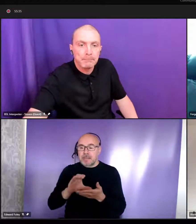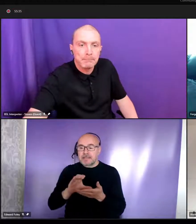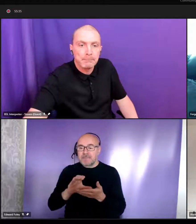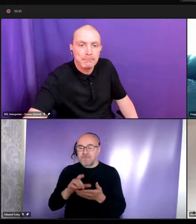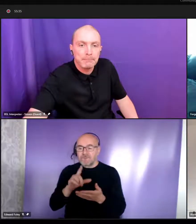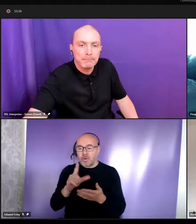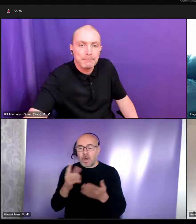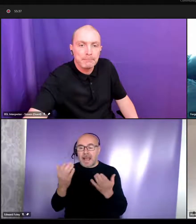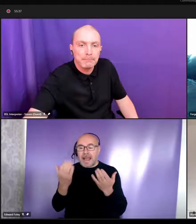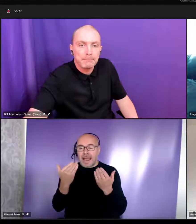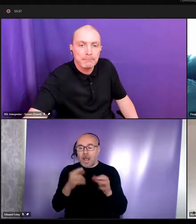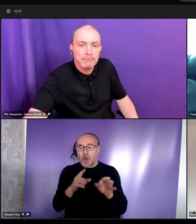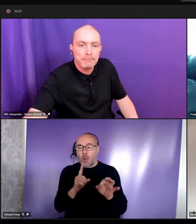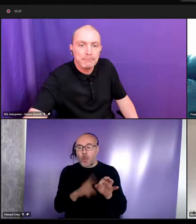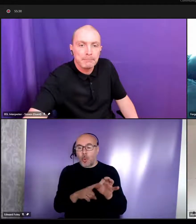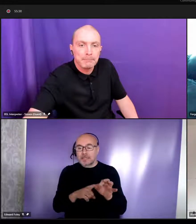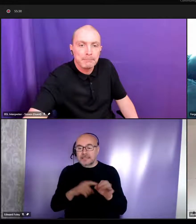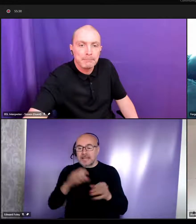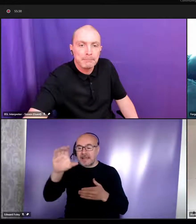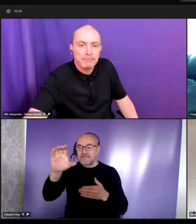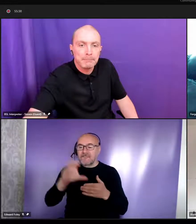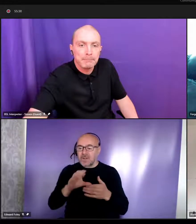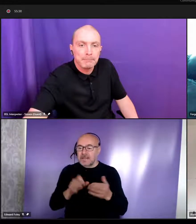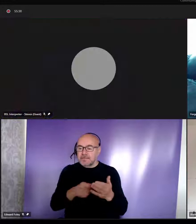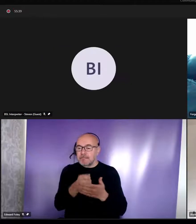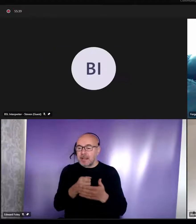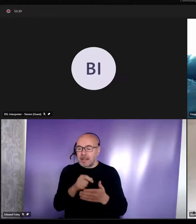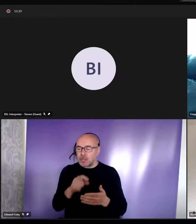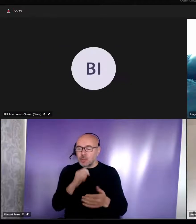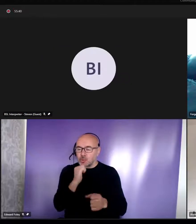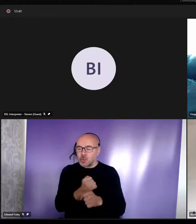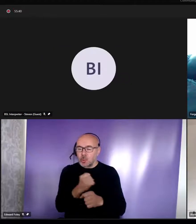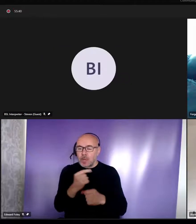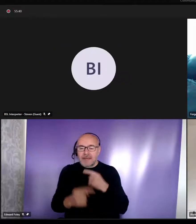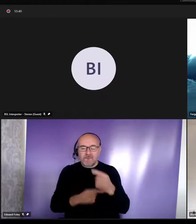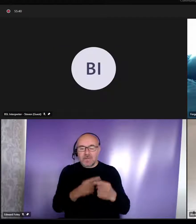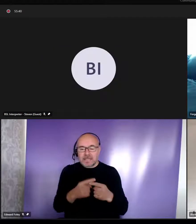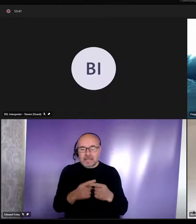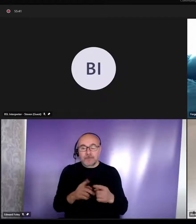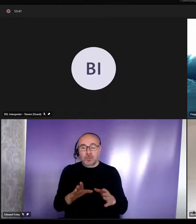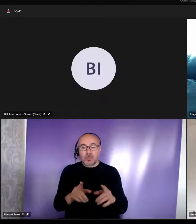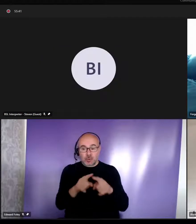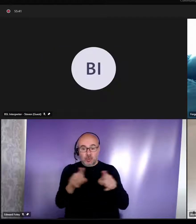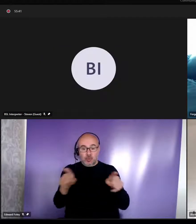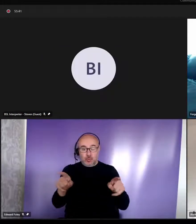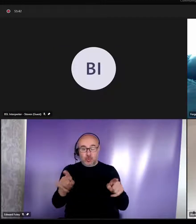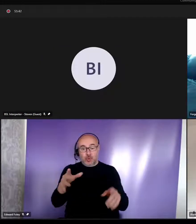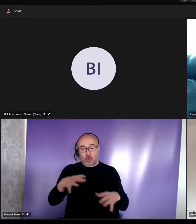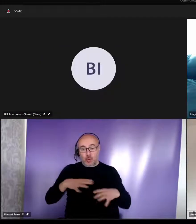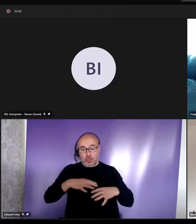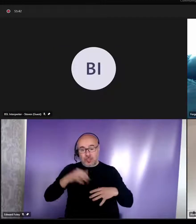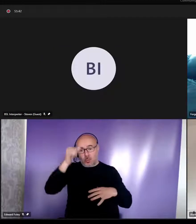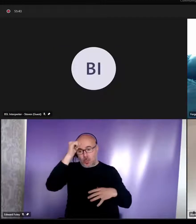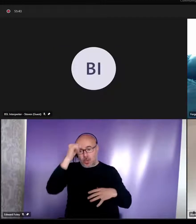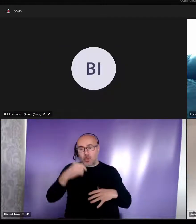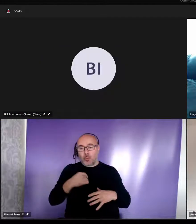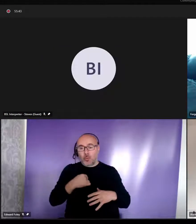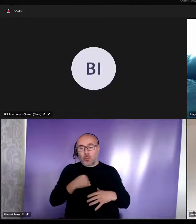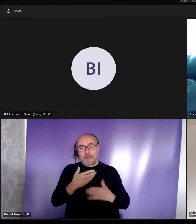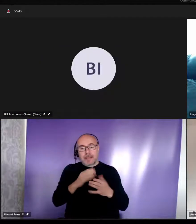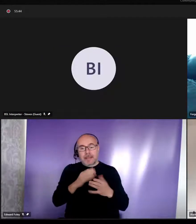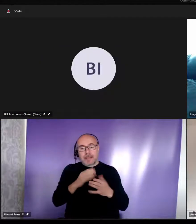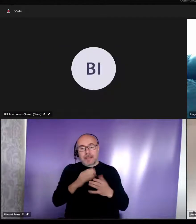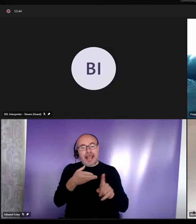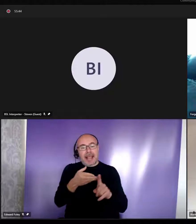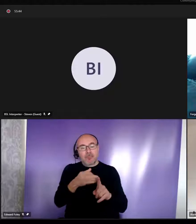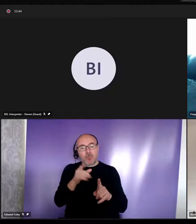Councillor Watson, and in relation to Beat the Street, as members will be aware, we've sought to rotate that round the